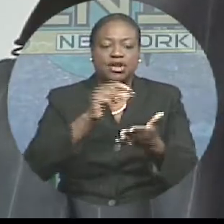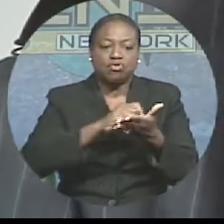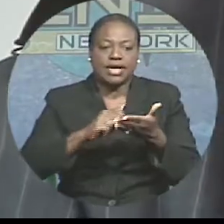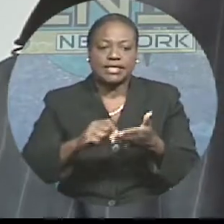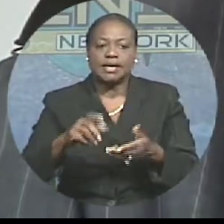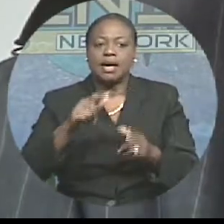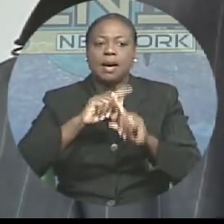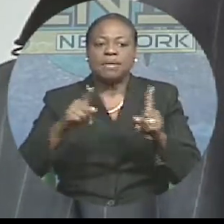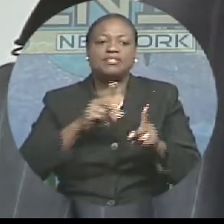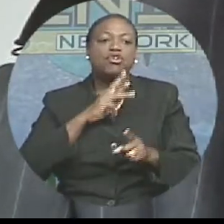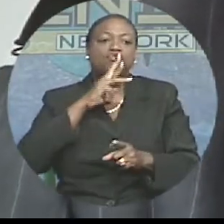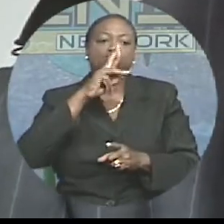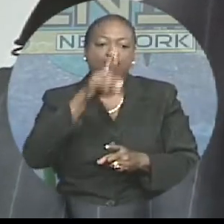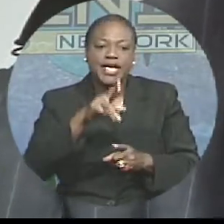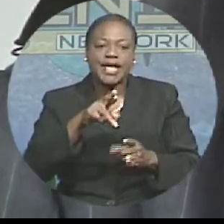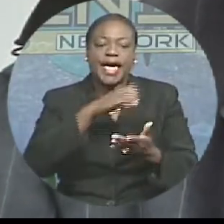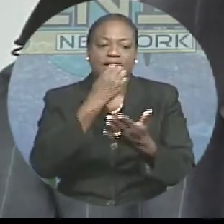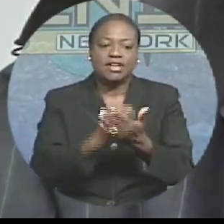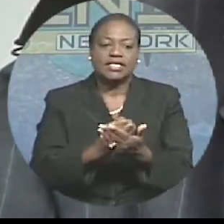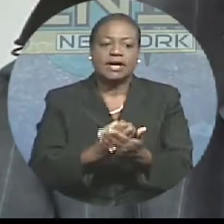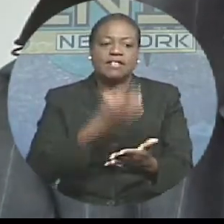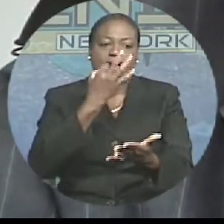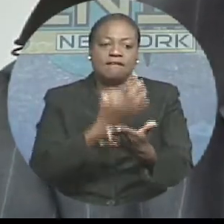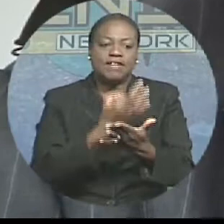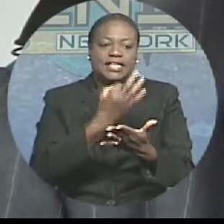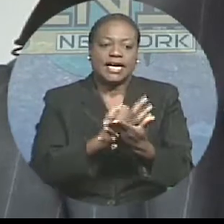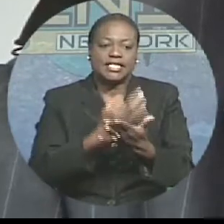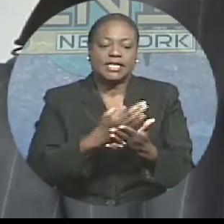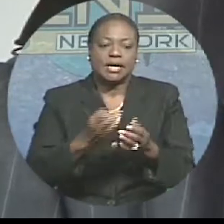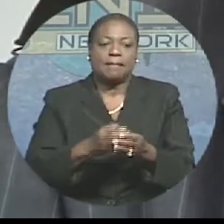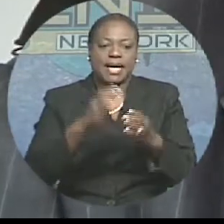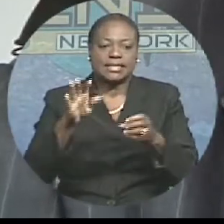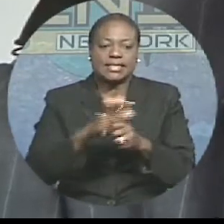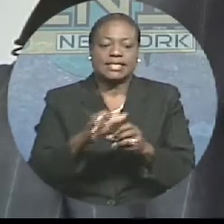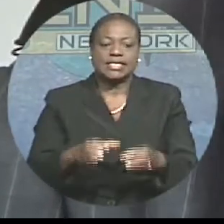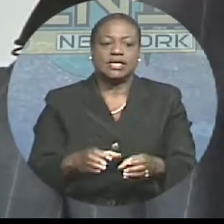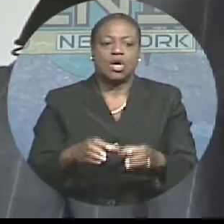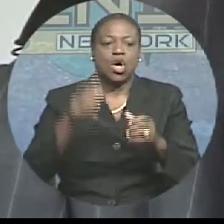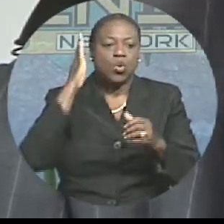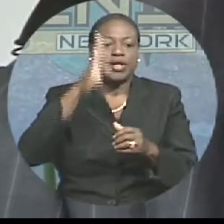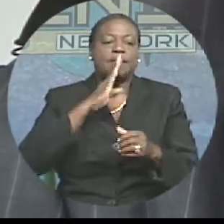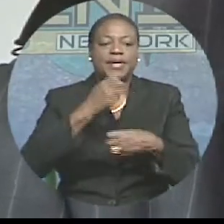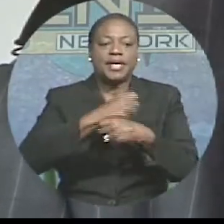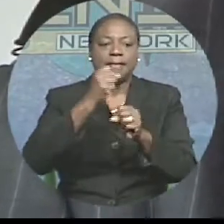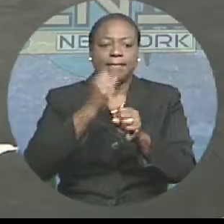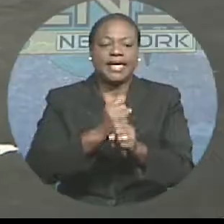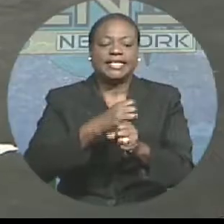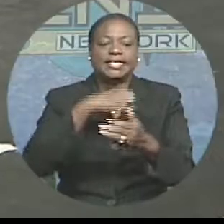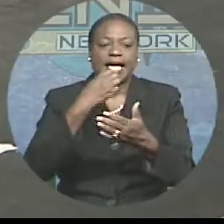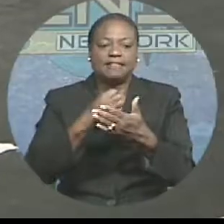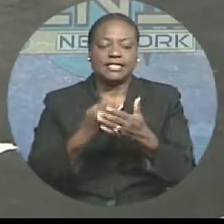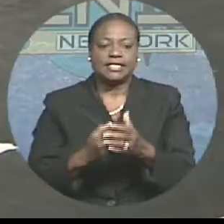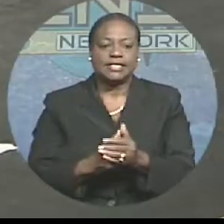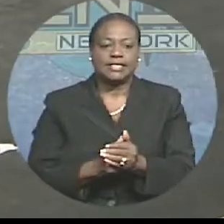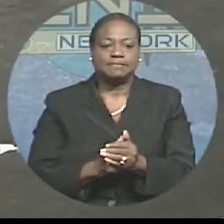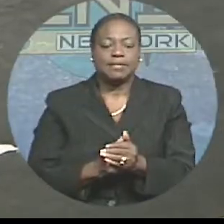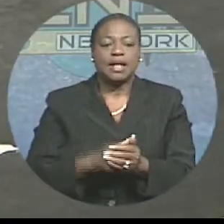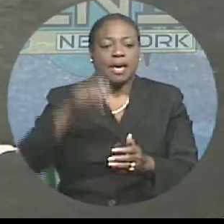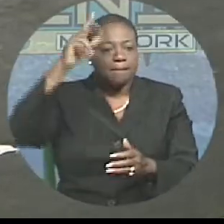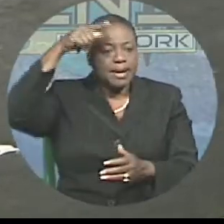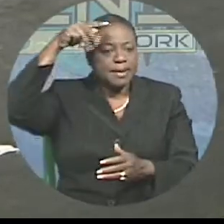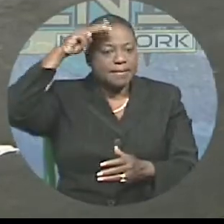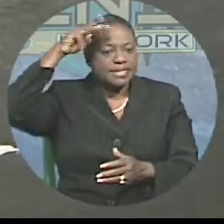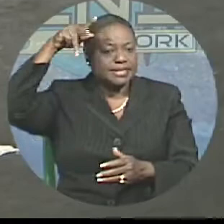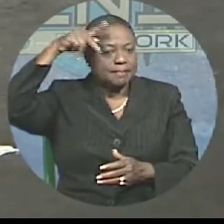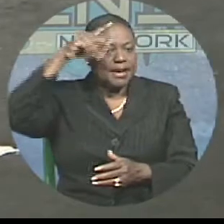evidence of the financial capacity of the investing group will be made evident. Now, Prime Minister Perry